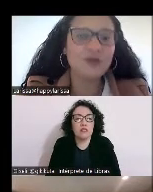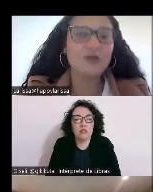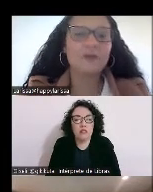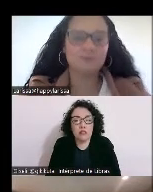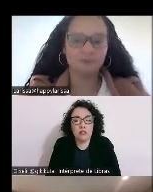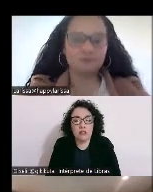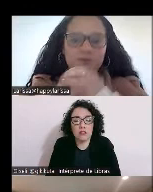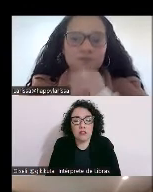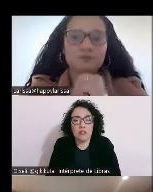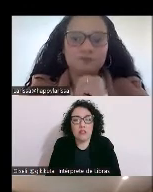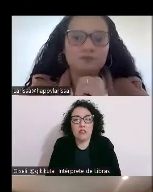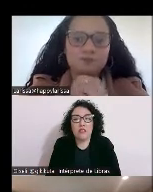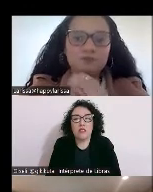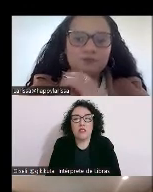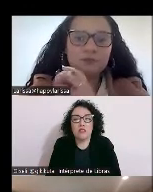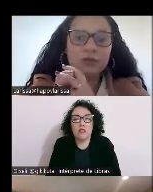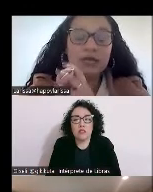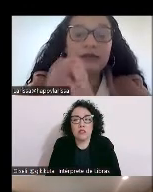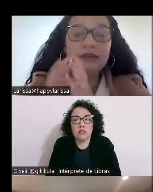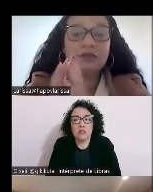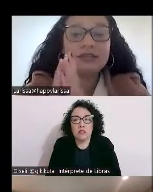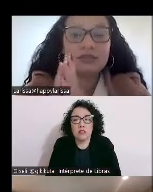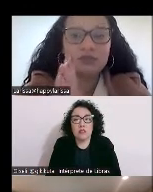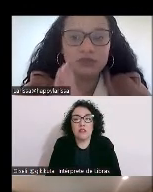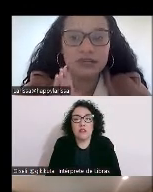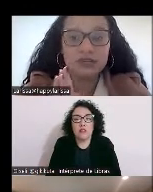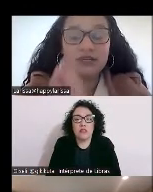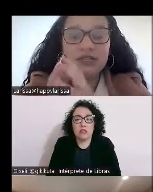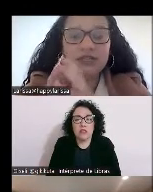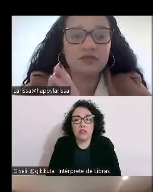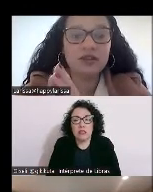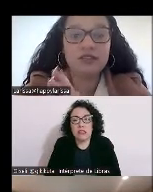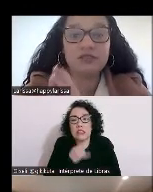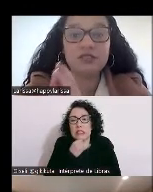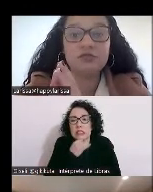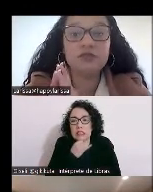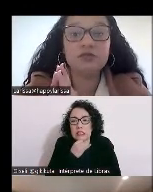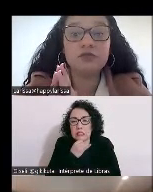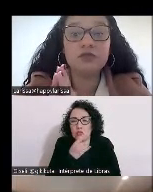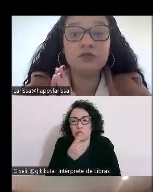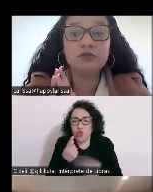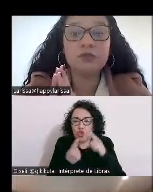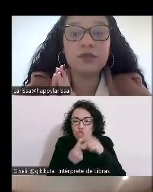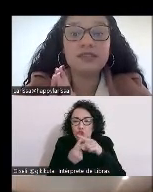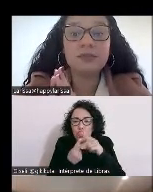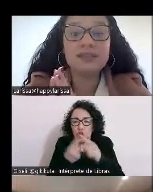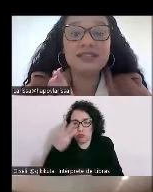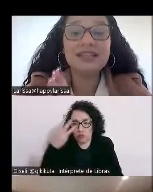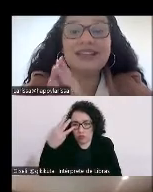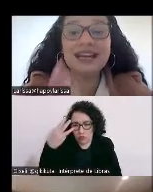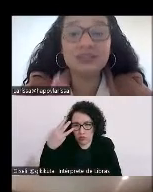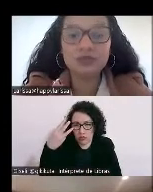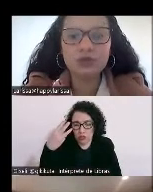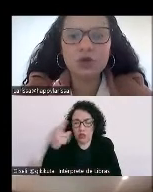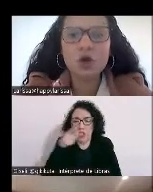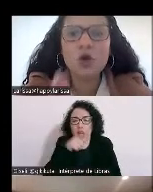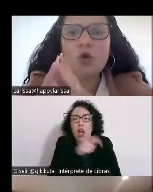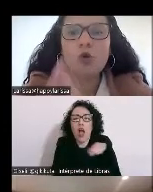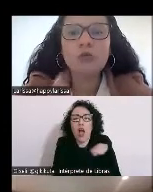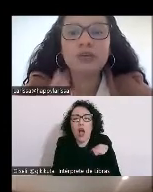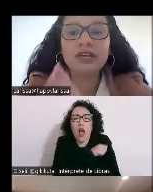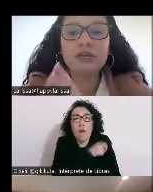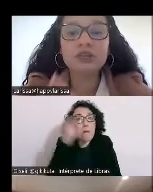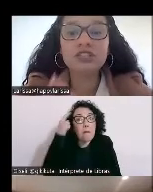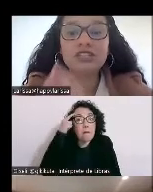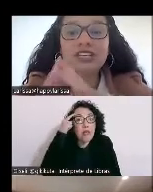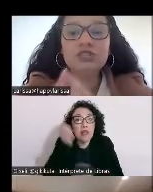instruments for gathering data. Então, nesse tipo 3, o que a gente faz? A gente faz com que o aluno comece a pensar em dados.